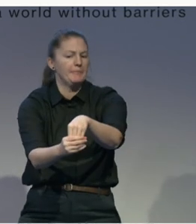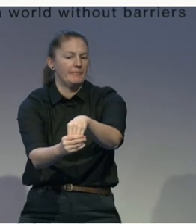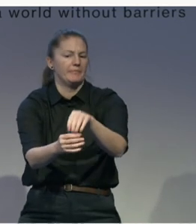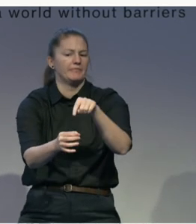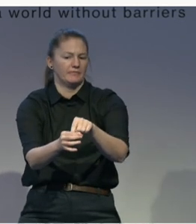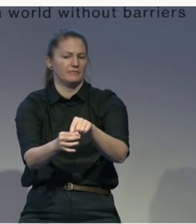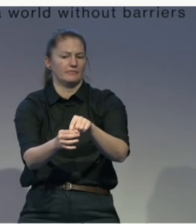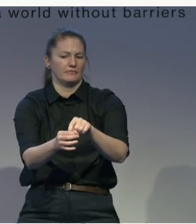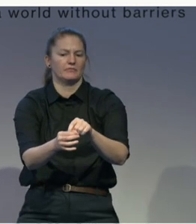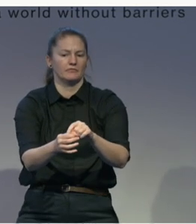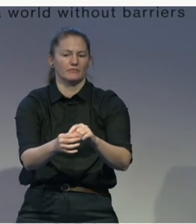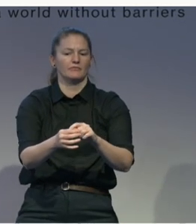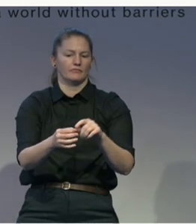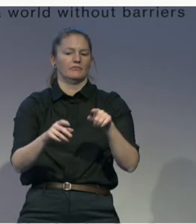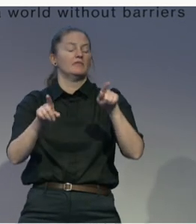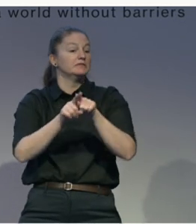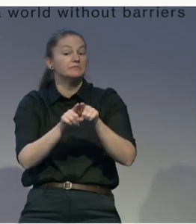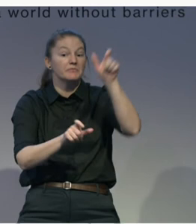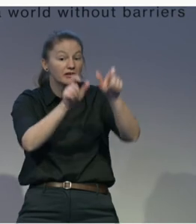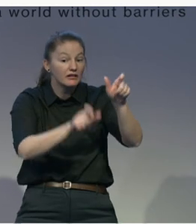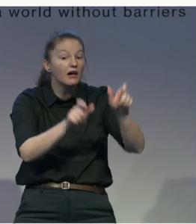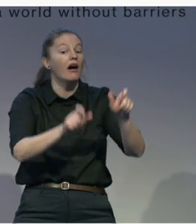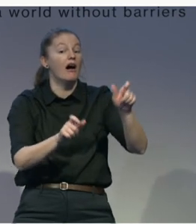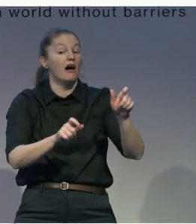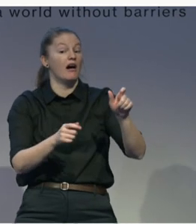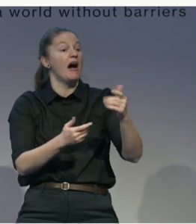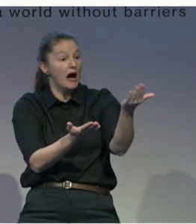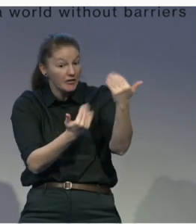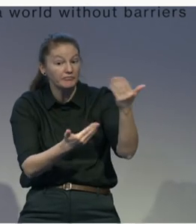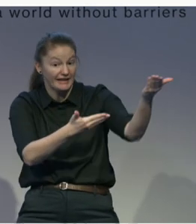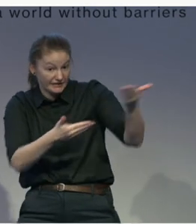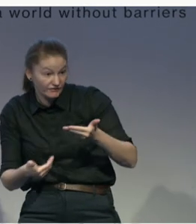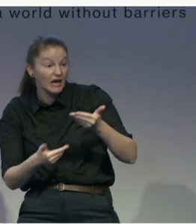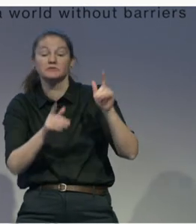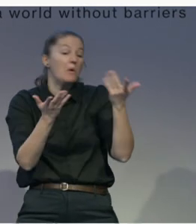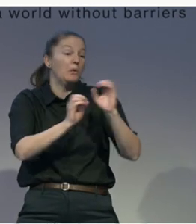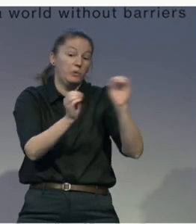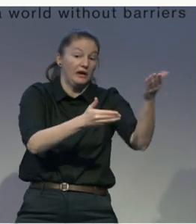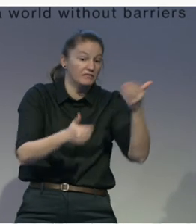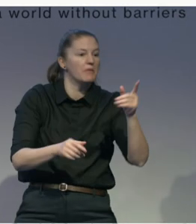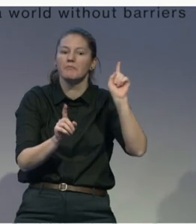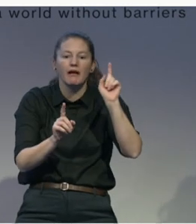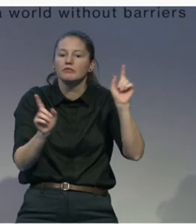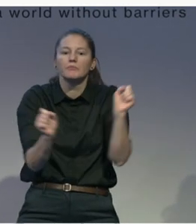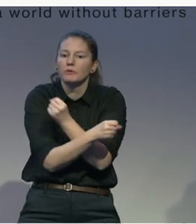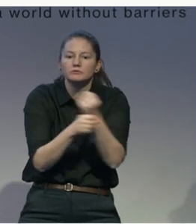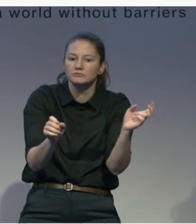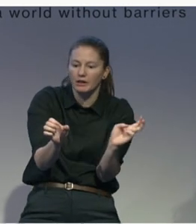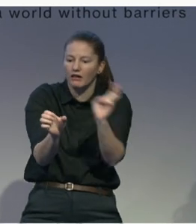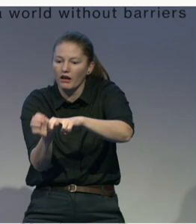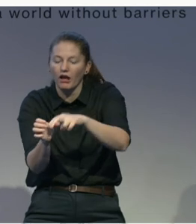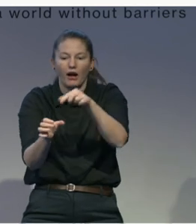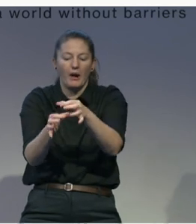they cannot take part. And there are also barriers to access to these meetings. So one of the solutions was to make